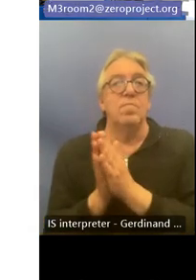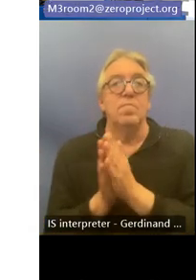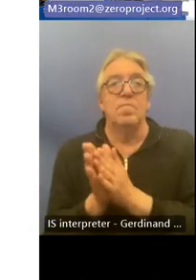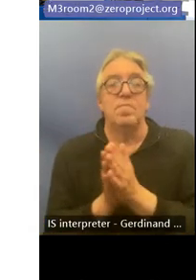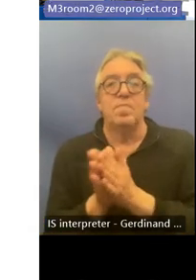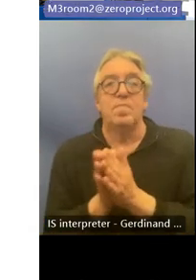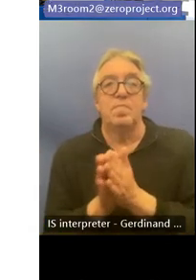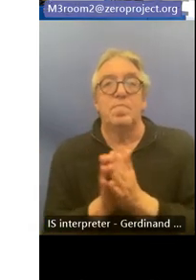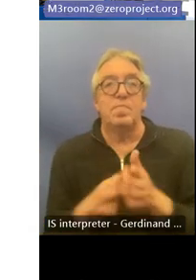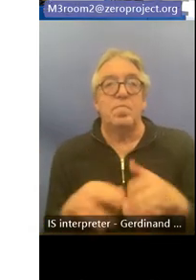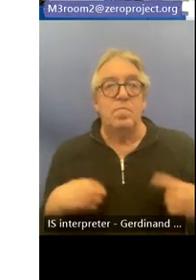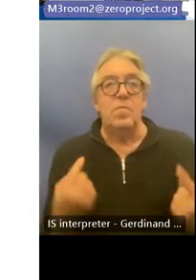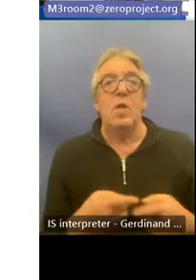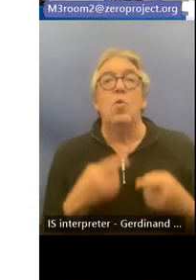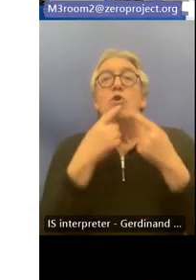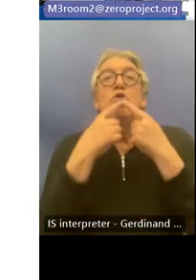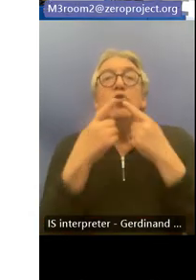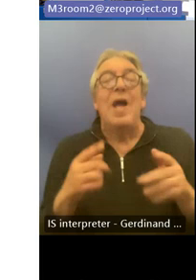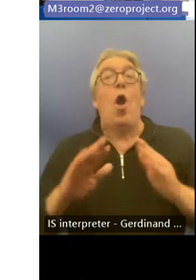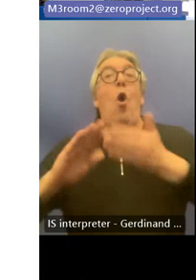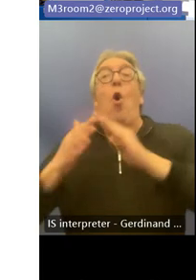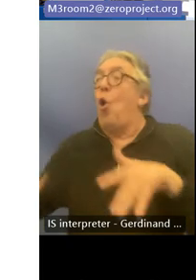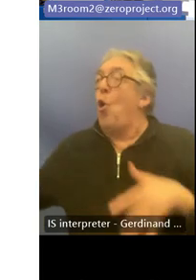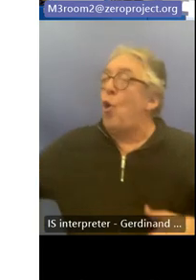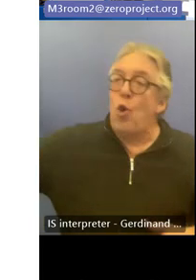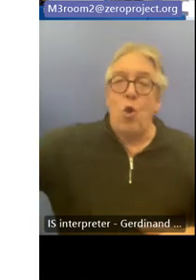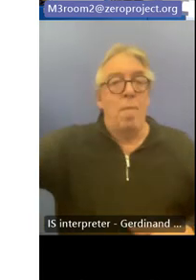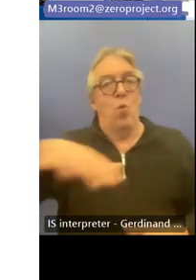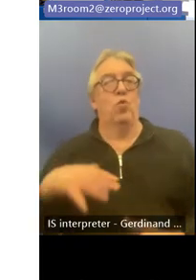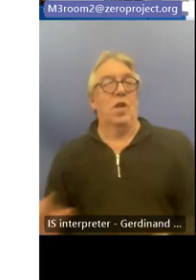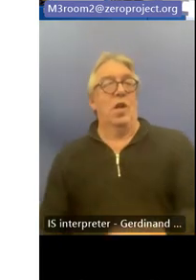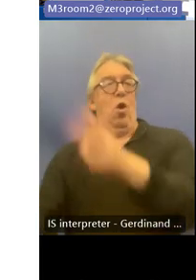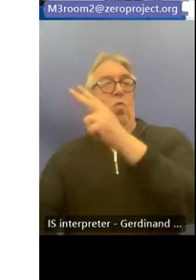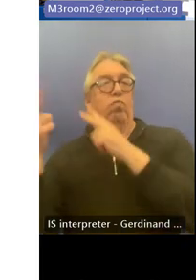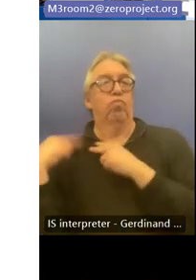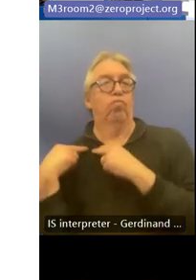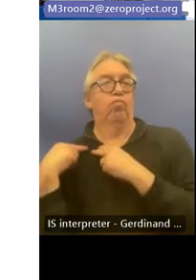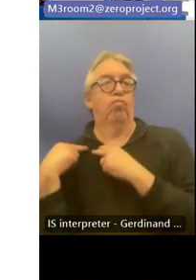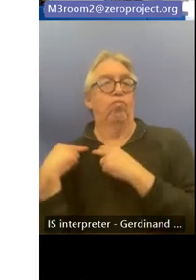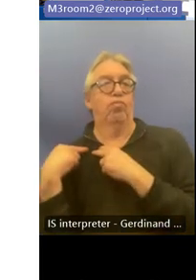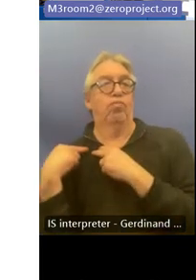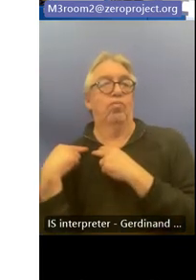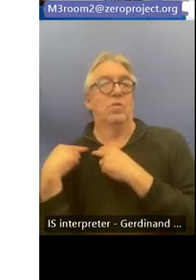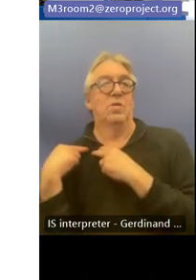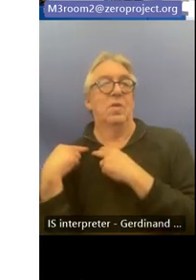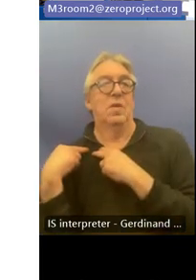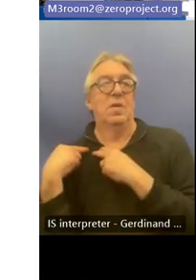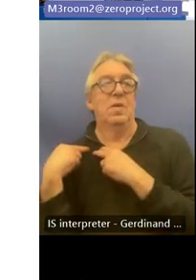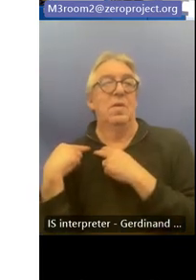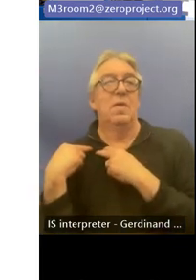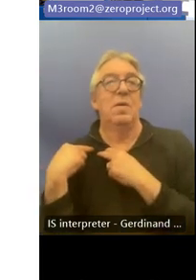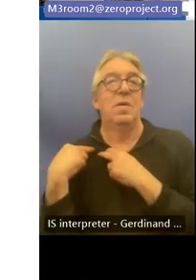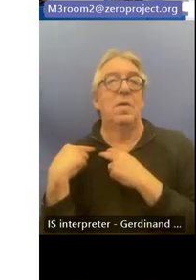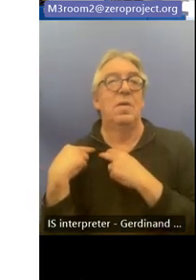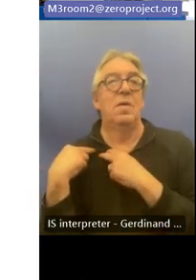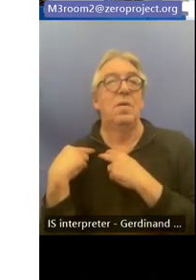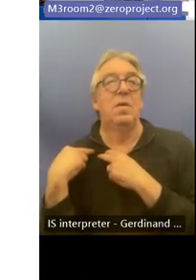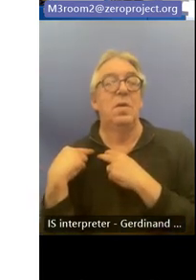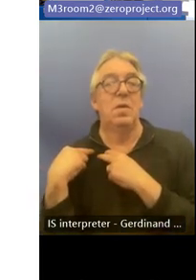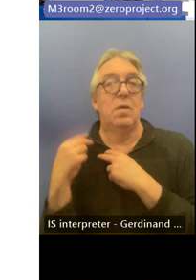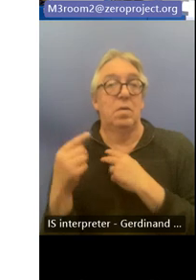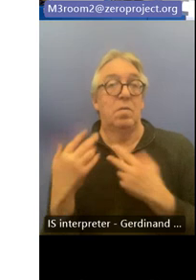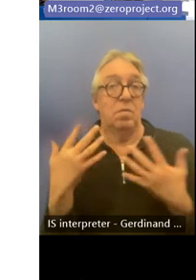call it run by the community. In fact, we are not really agreed to call it as a project because we are running around 2 decades. It's